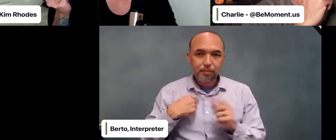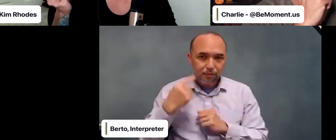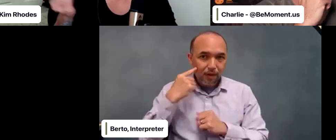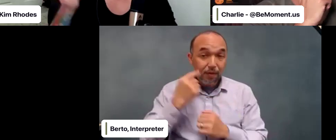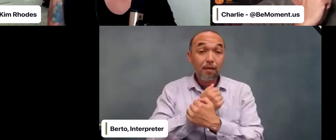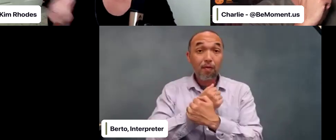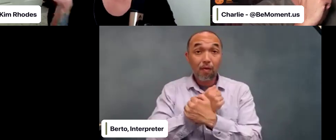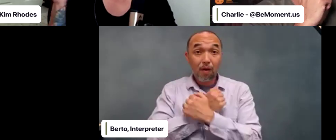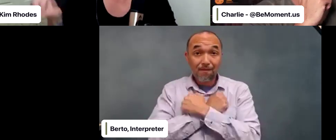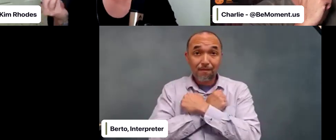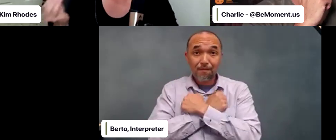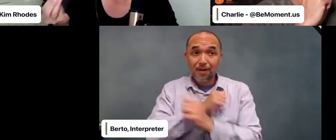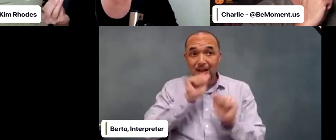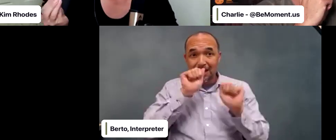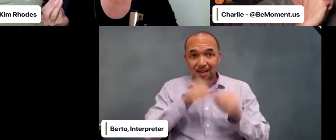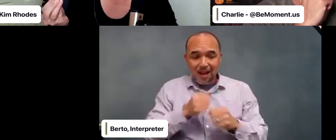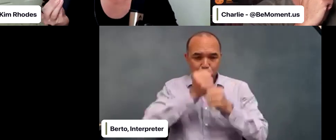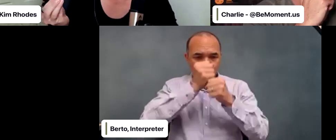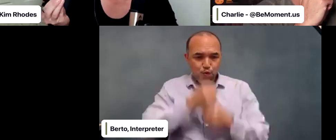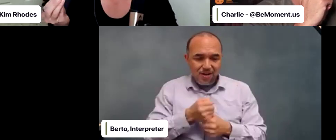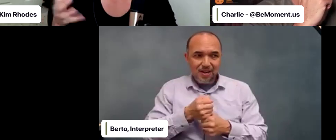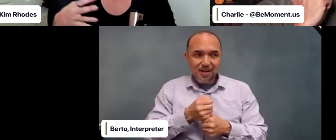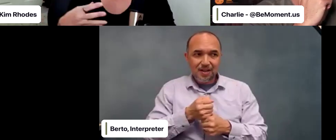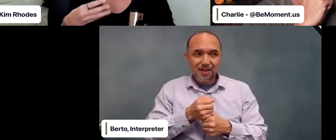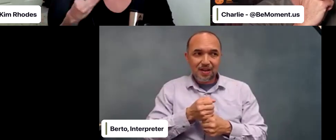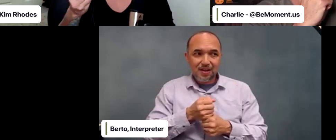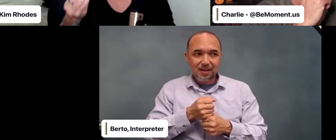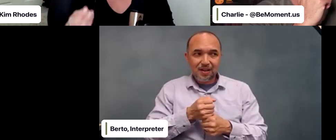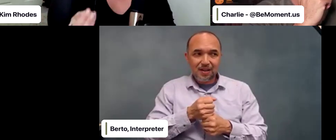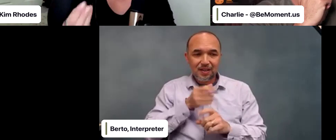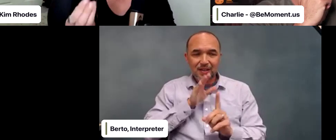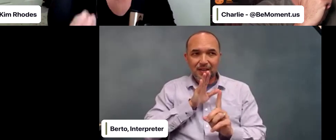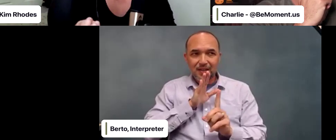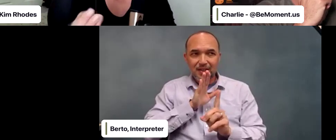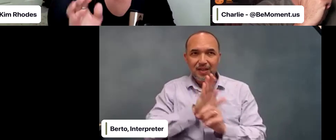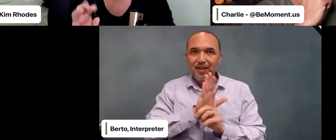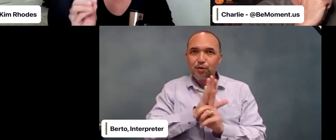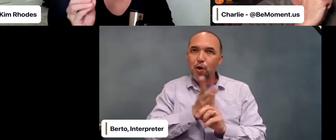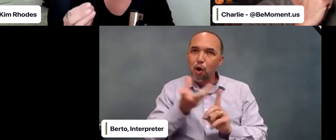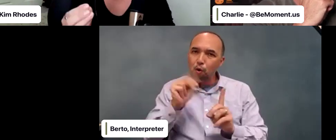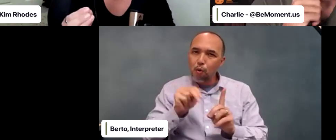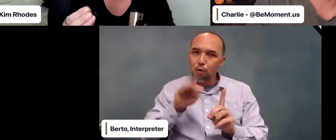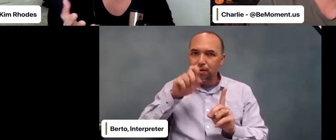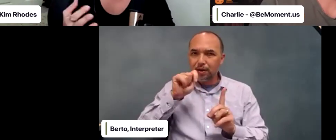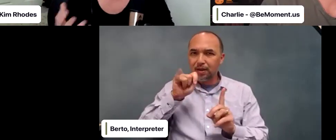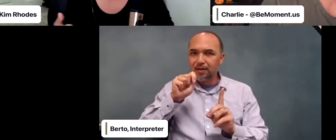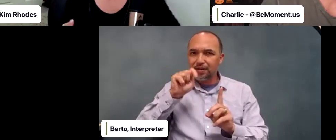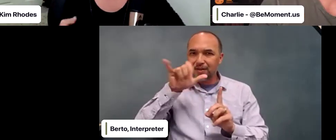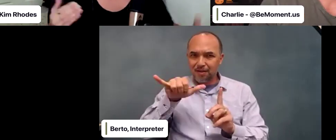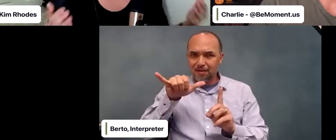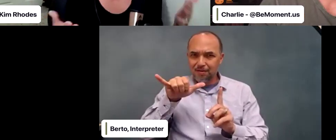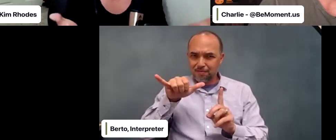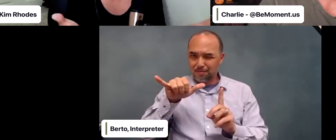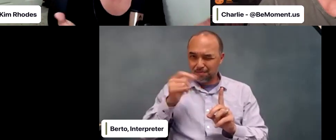create its own entity. Mm-hmm. Yeah. And I think when you love enough so that you want to, now a lot of times